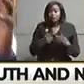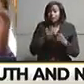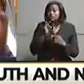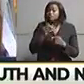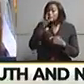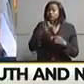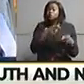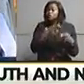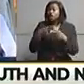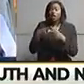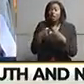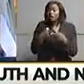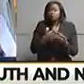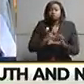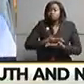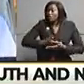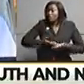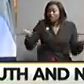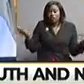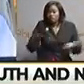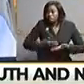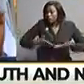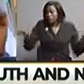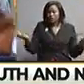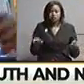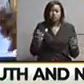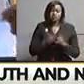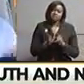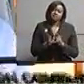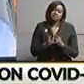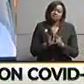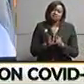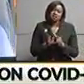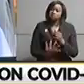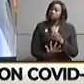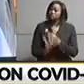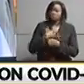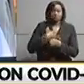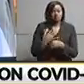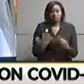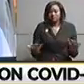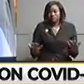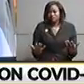three that is really allowing the virus to enter